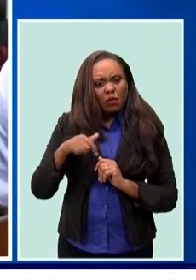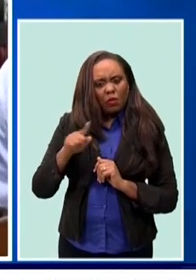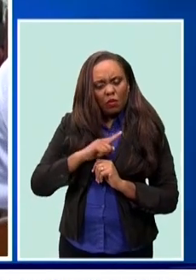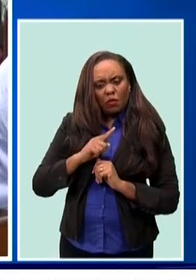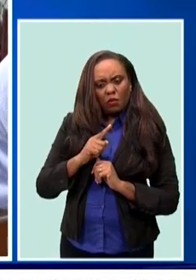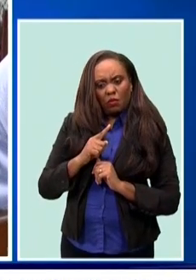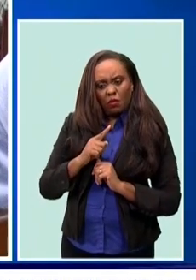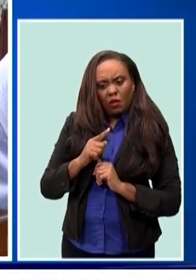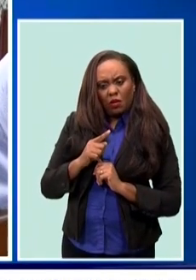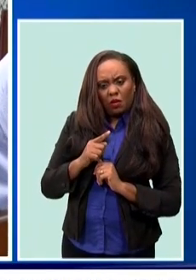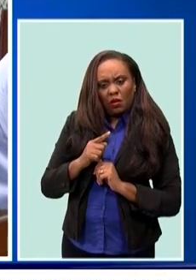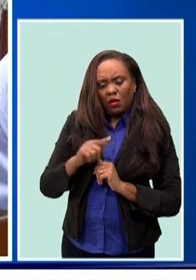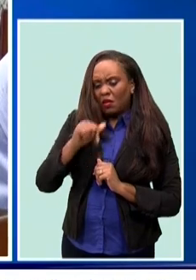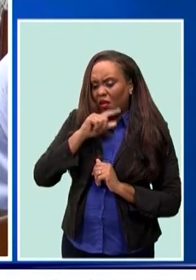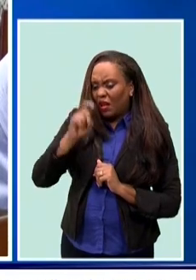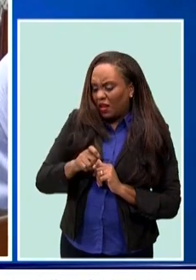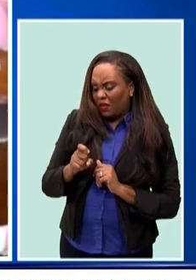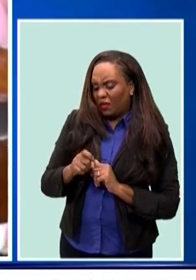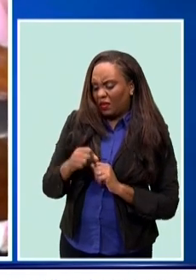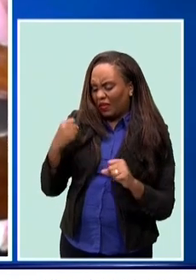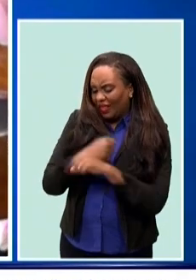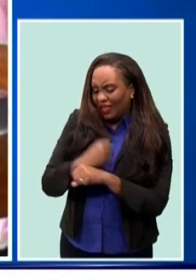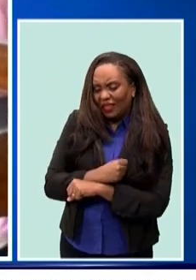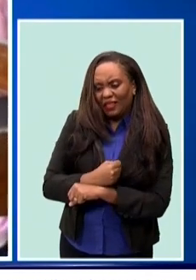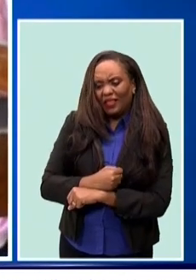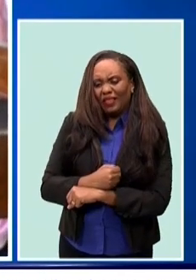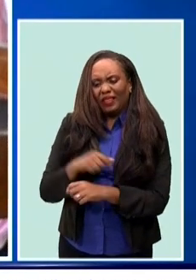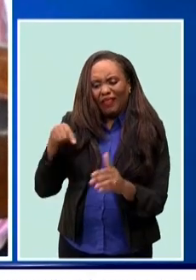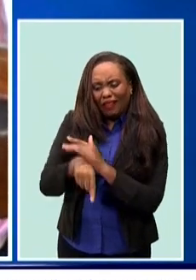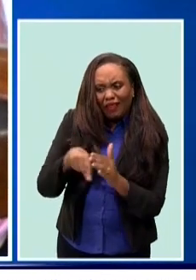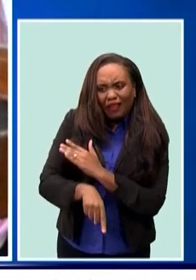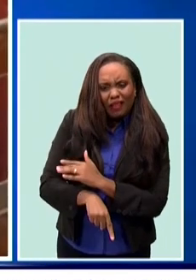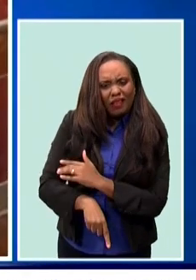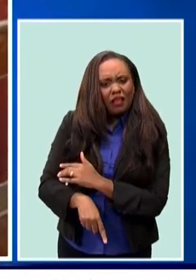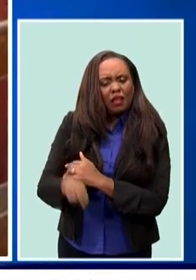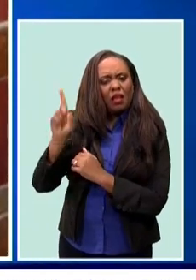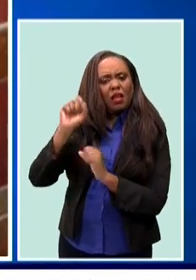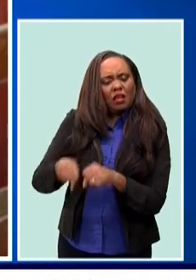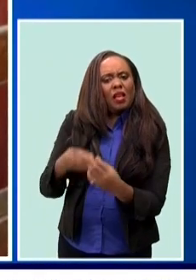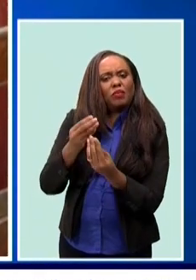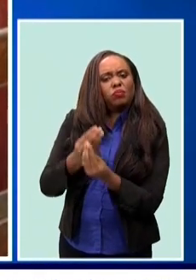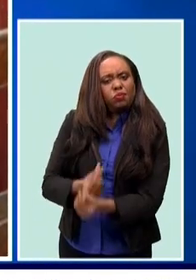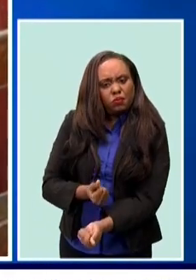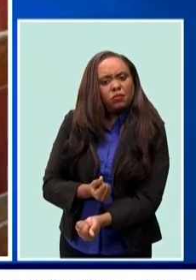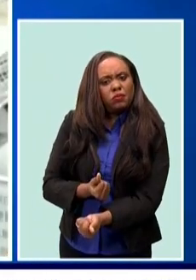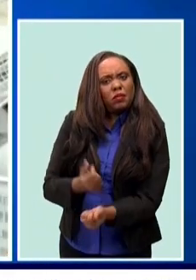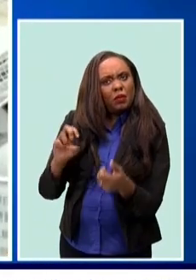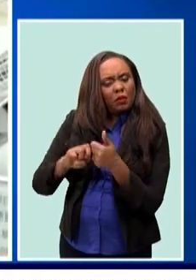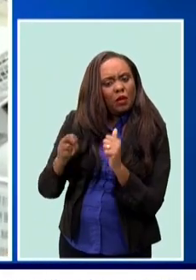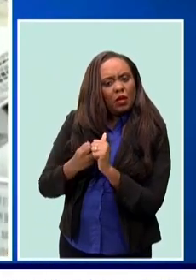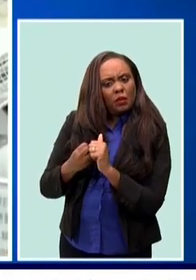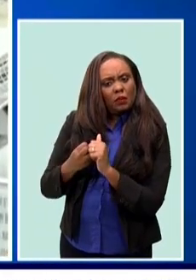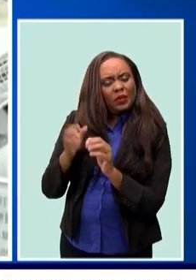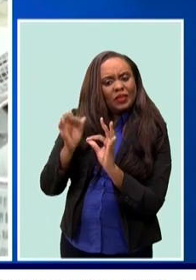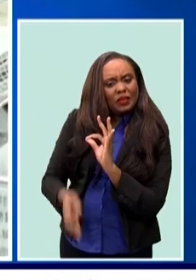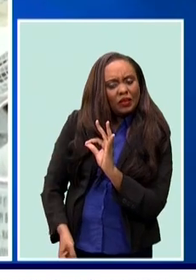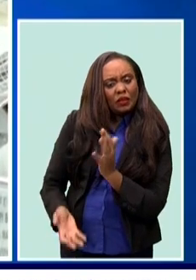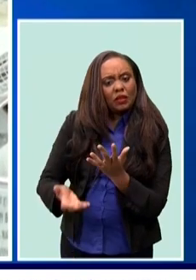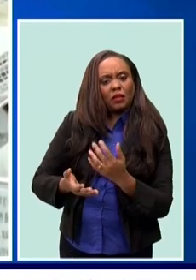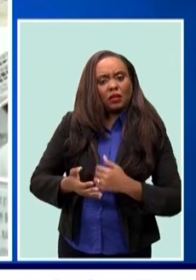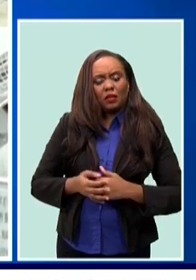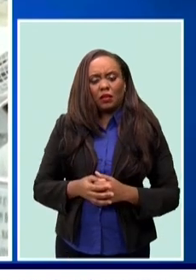that we do not have to resort to violence in order to resolve the very petty issues that arise among